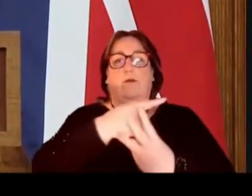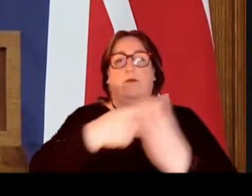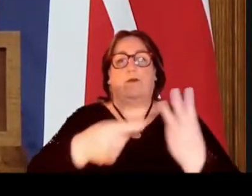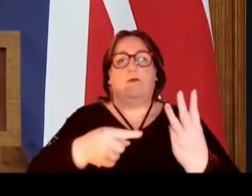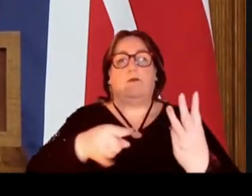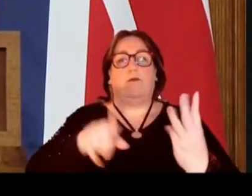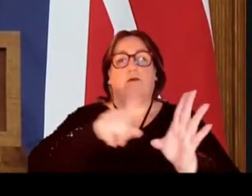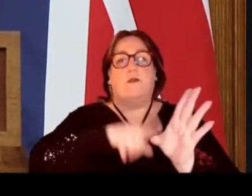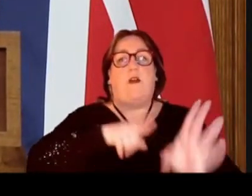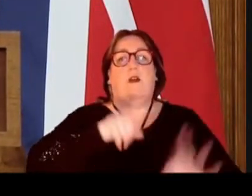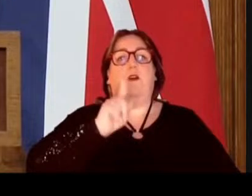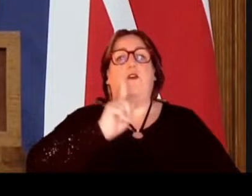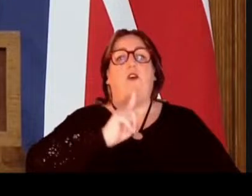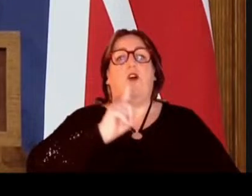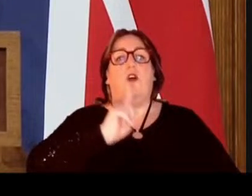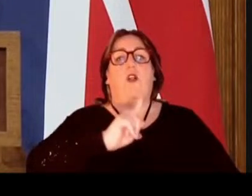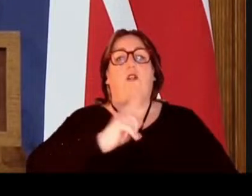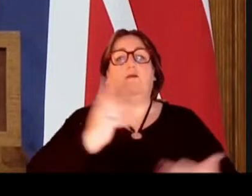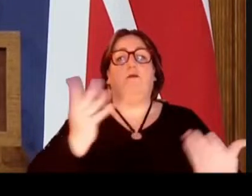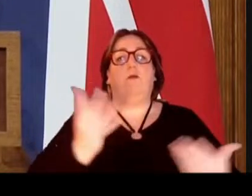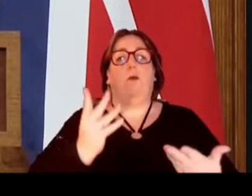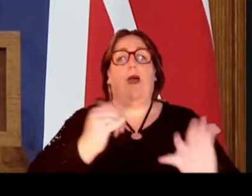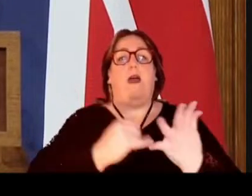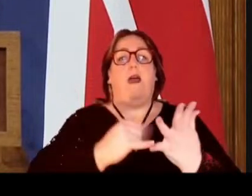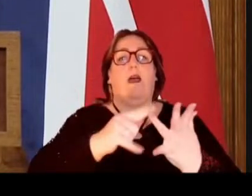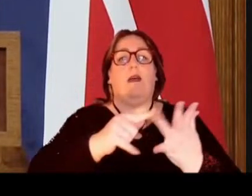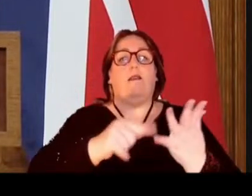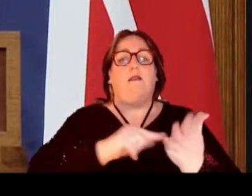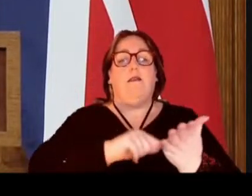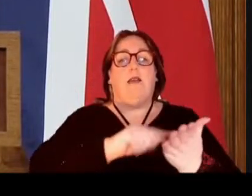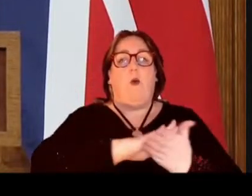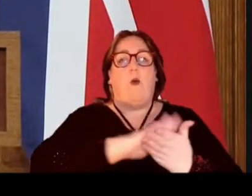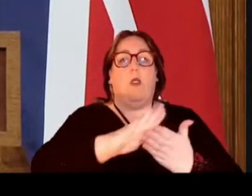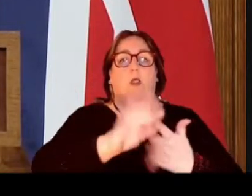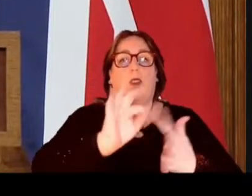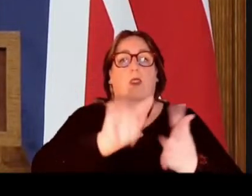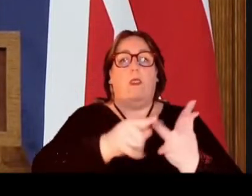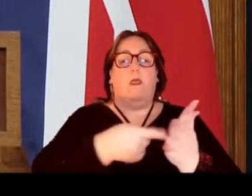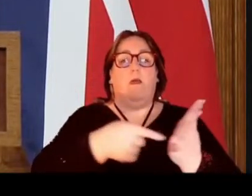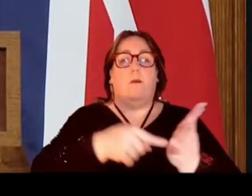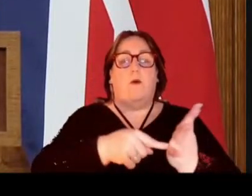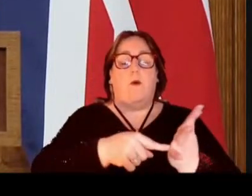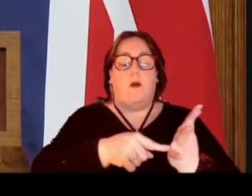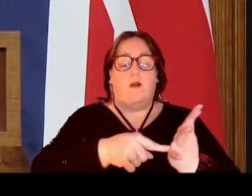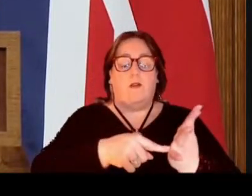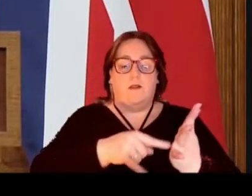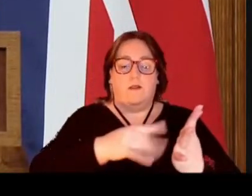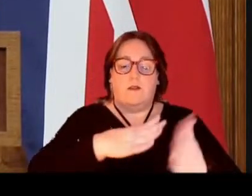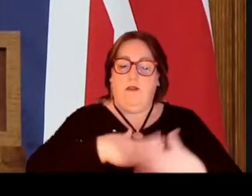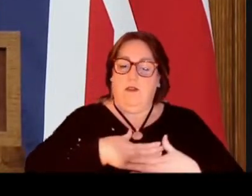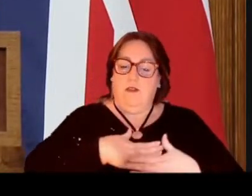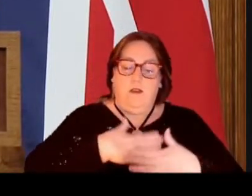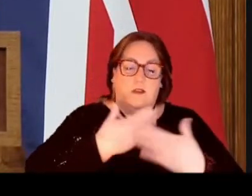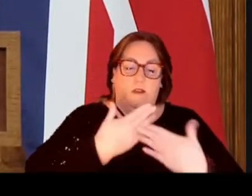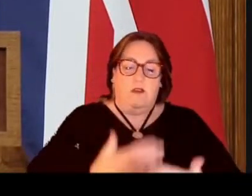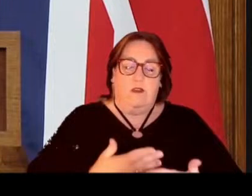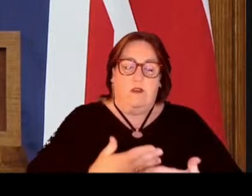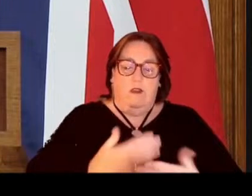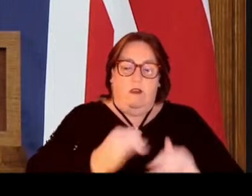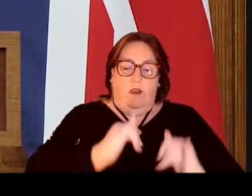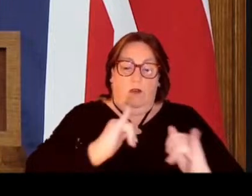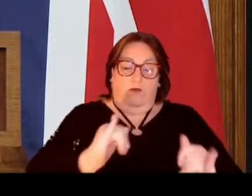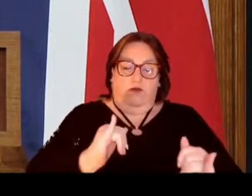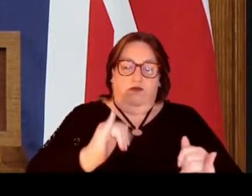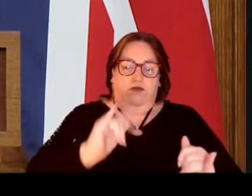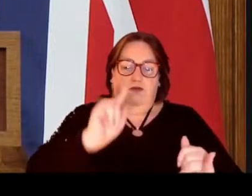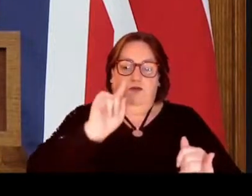devastating moment in our history. No words come anywhere close to expressing the